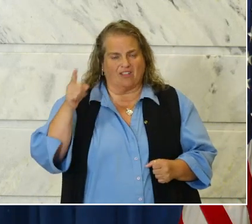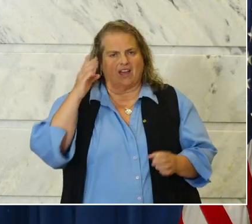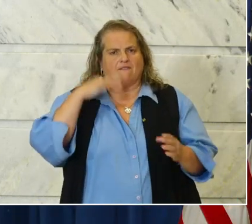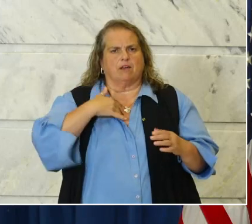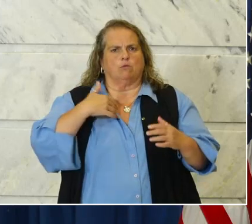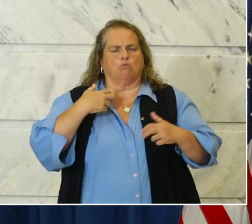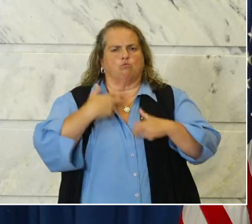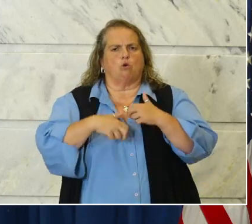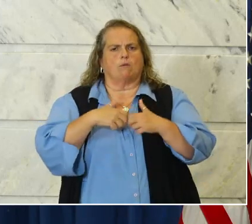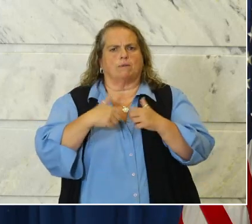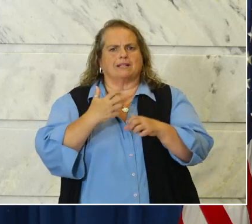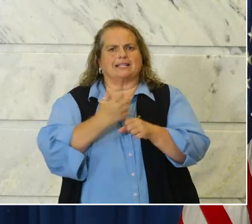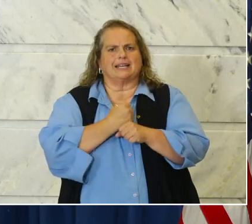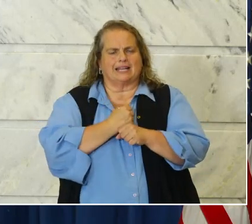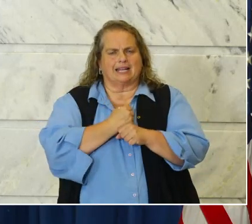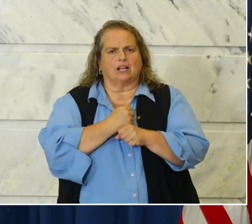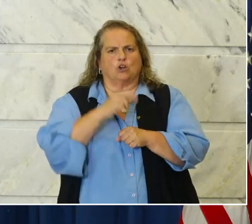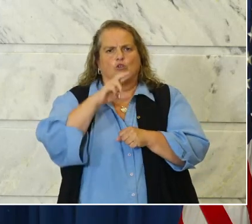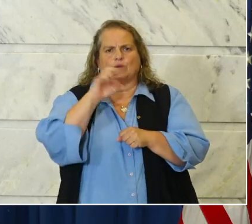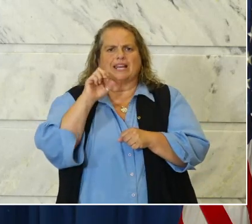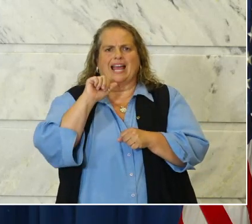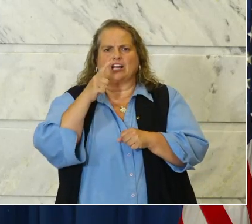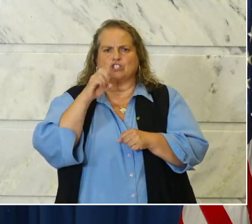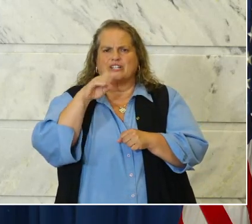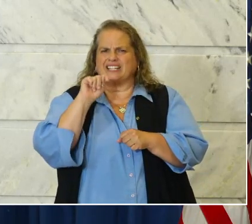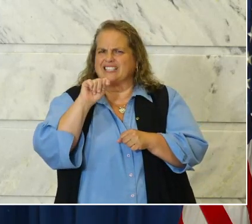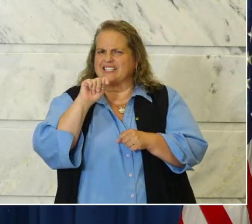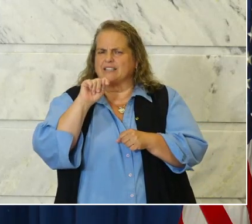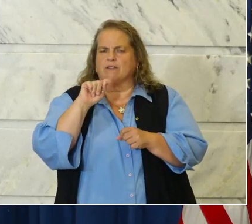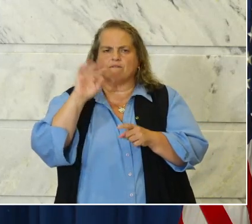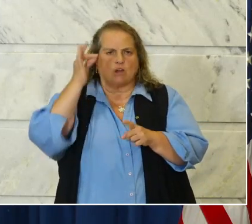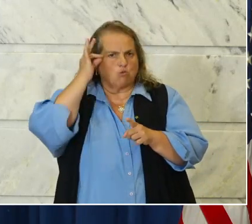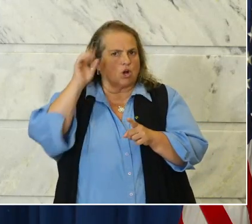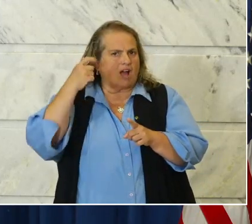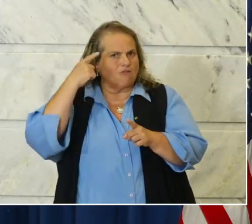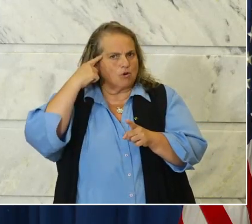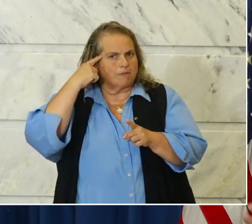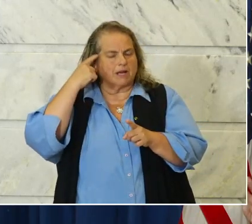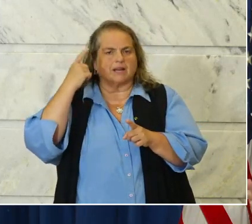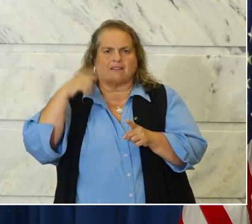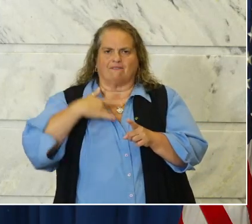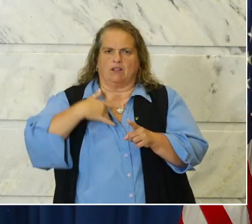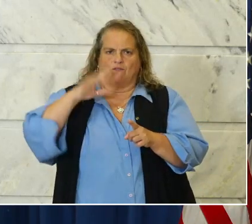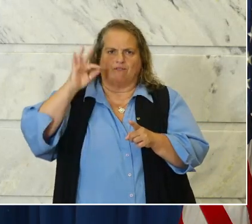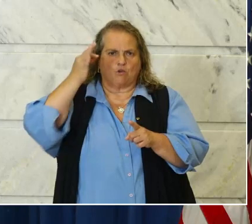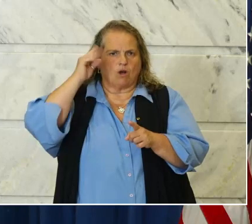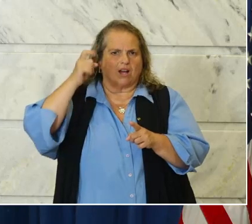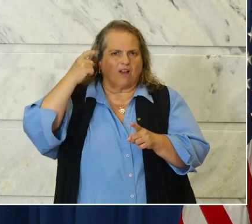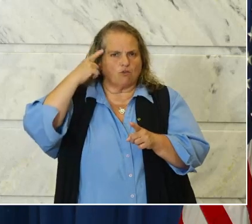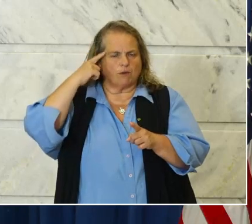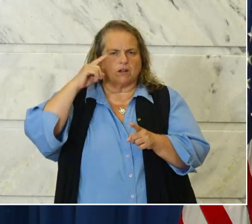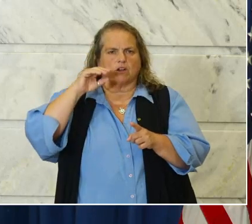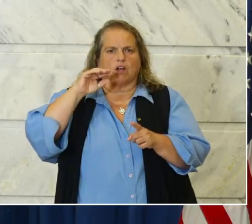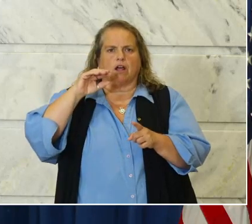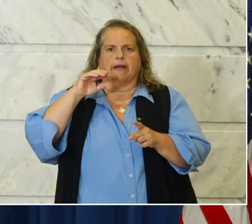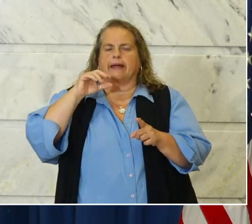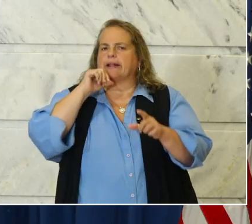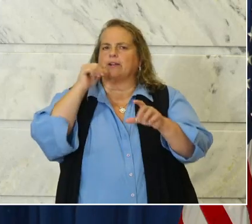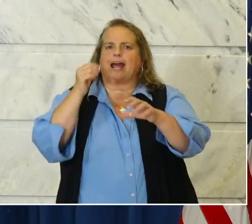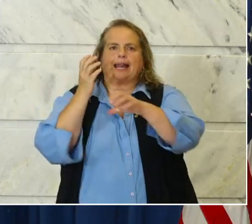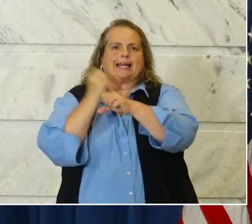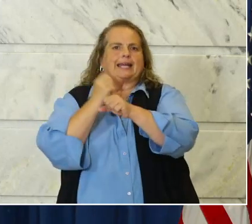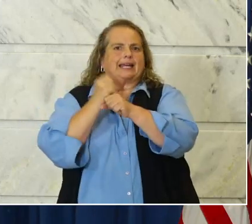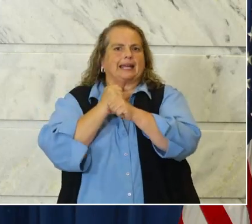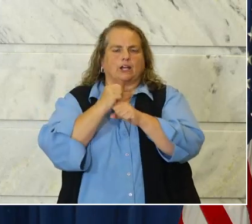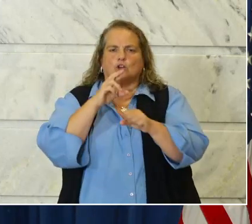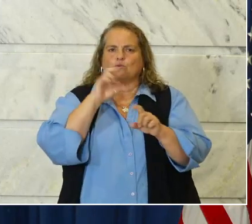getting reagents, or that I think what I read at least was the federal government, they believe the federal government is moving those supplies elsewhere. I